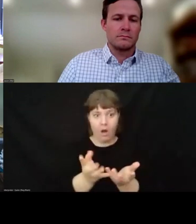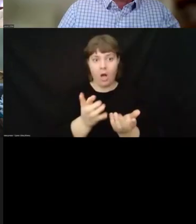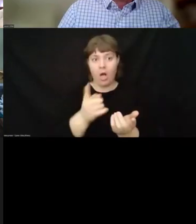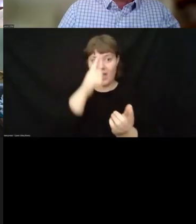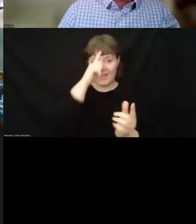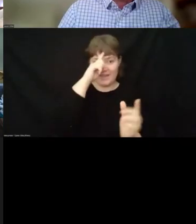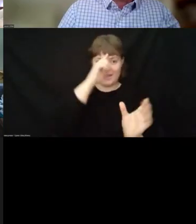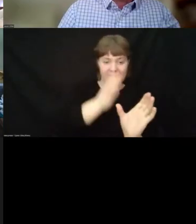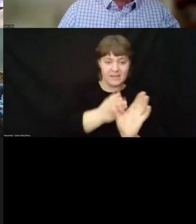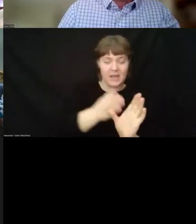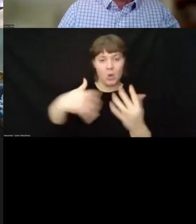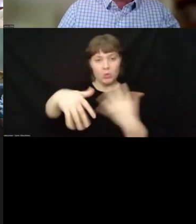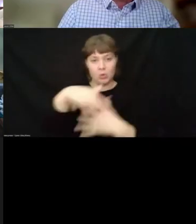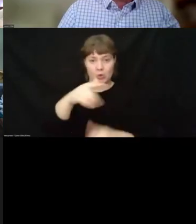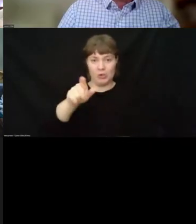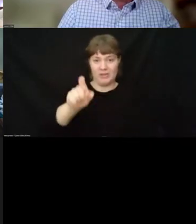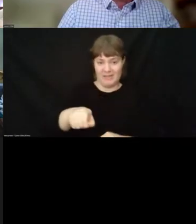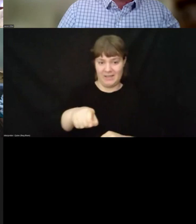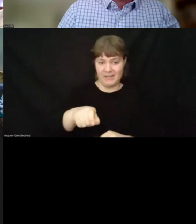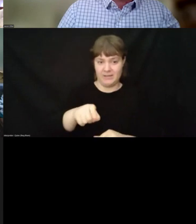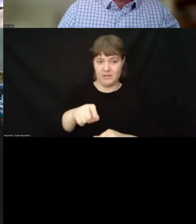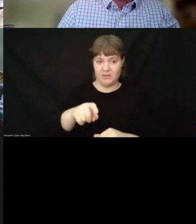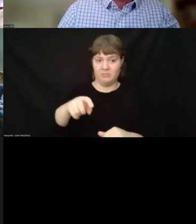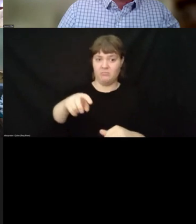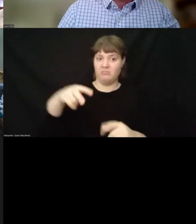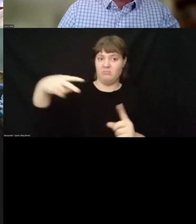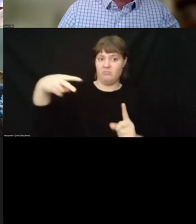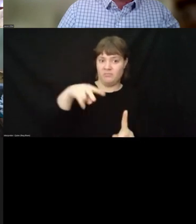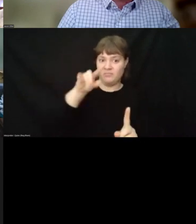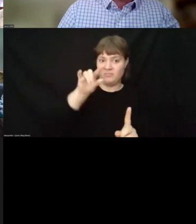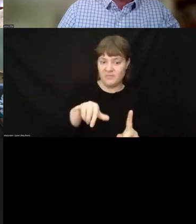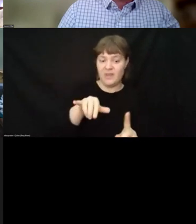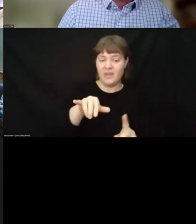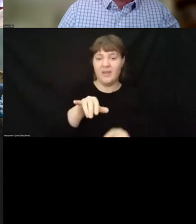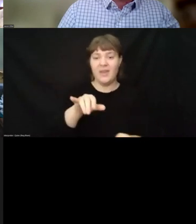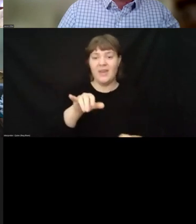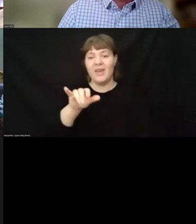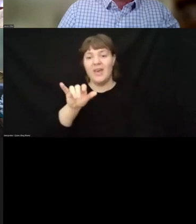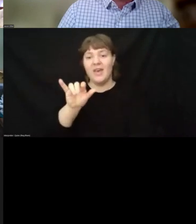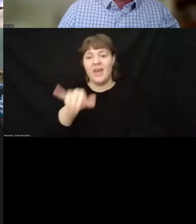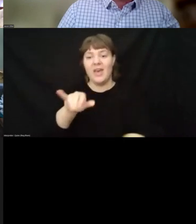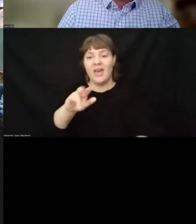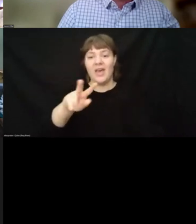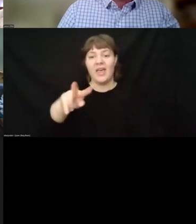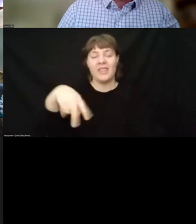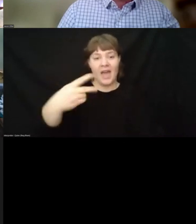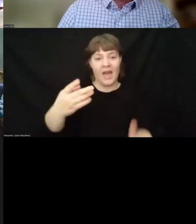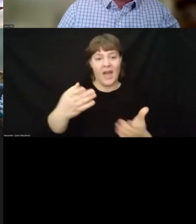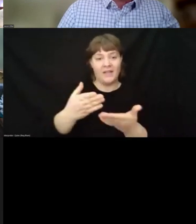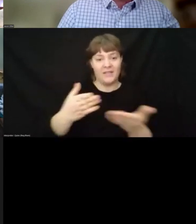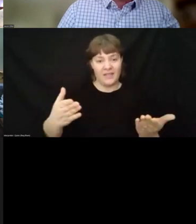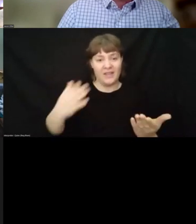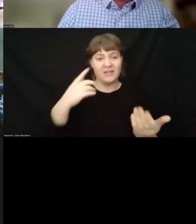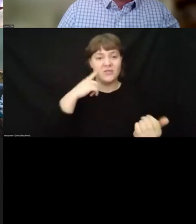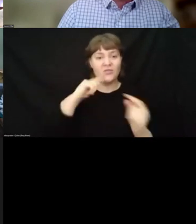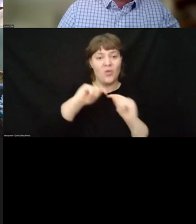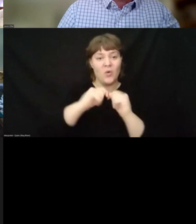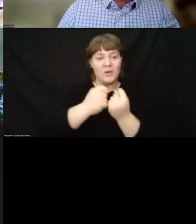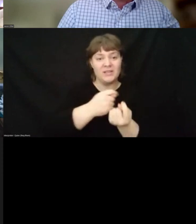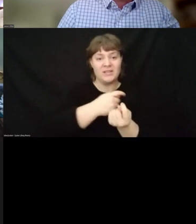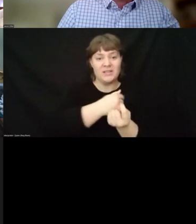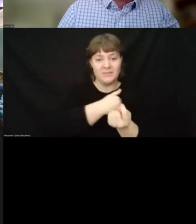and those kind of things for our healthcare team members who are here.